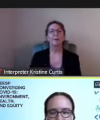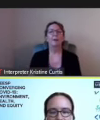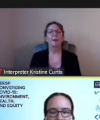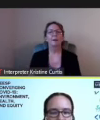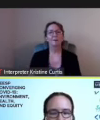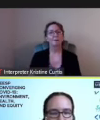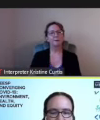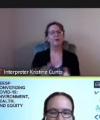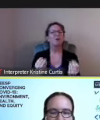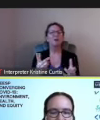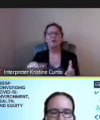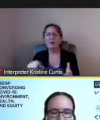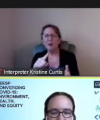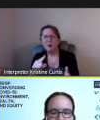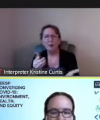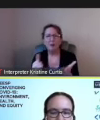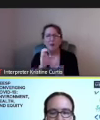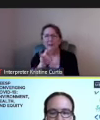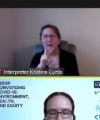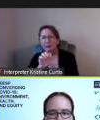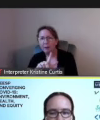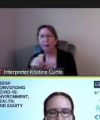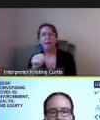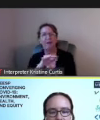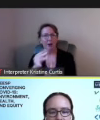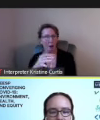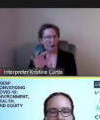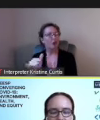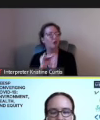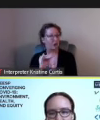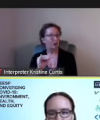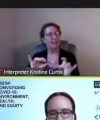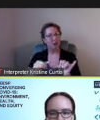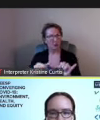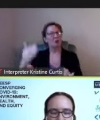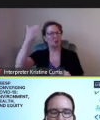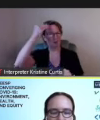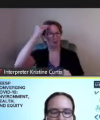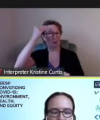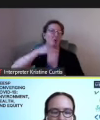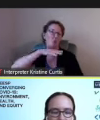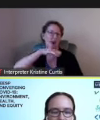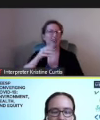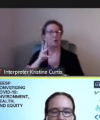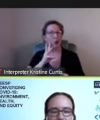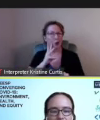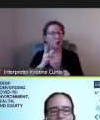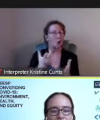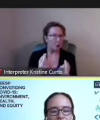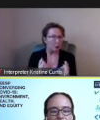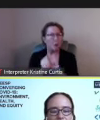So many of you may be in civil and environmental engineering and know about wastewater treatment, but please bear with me. I know there's some that do